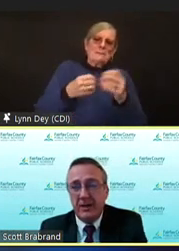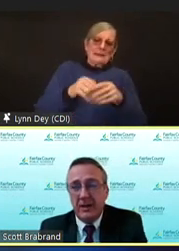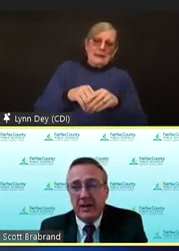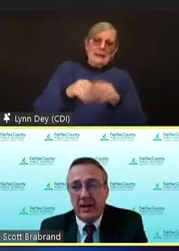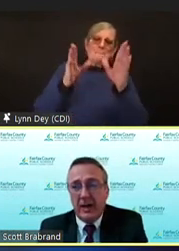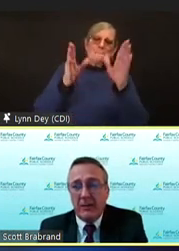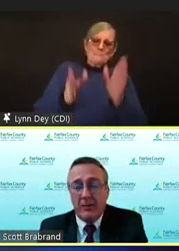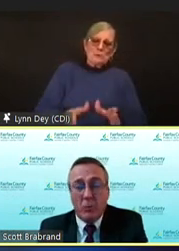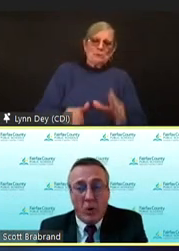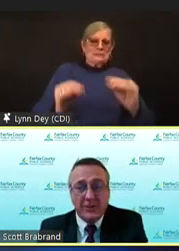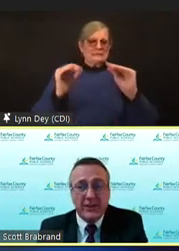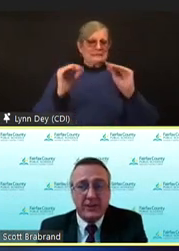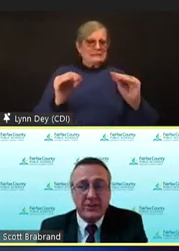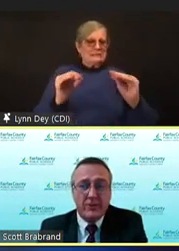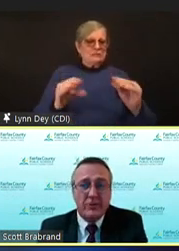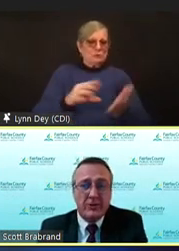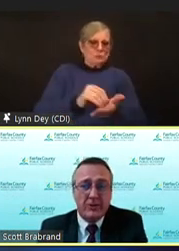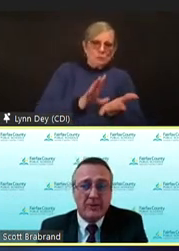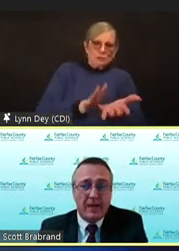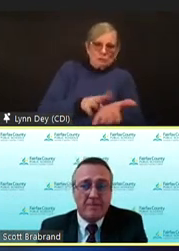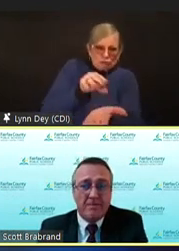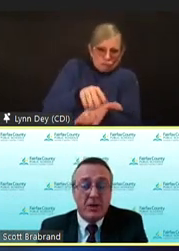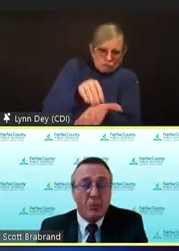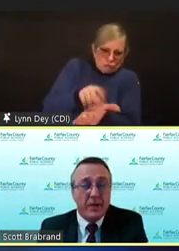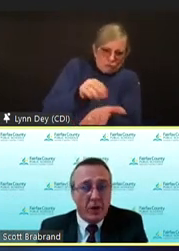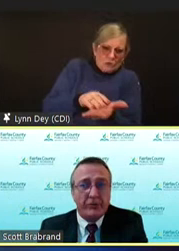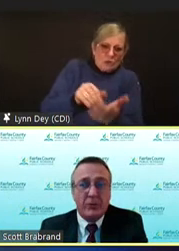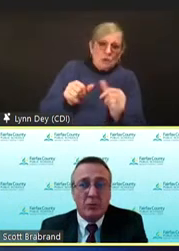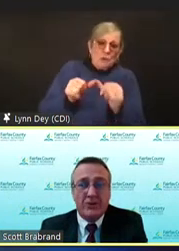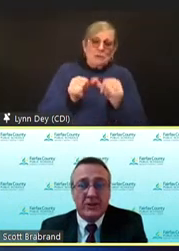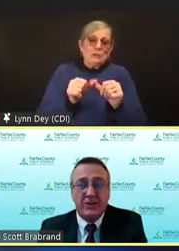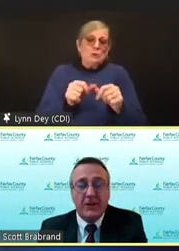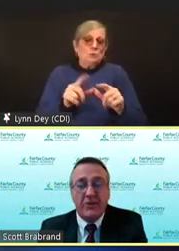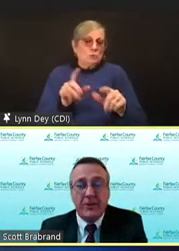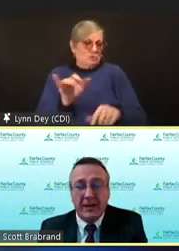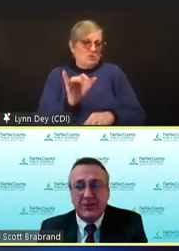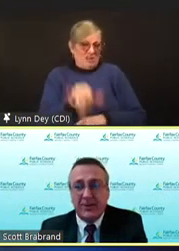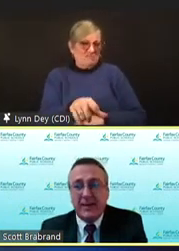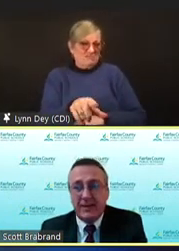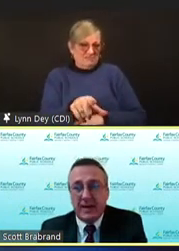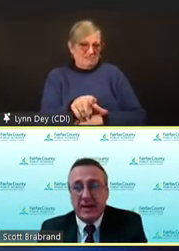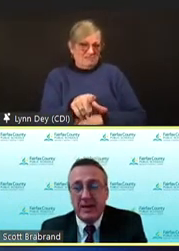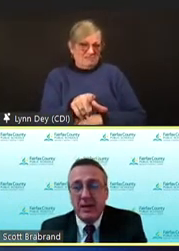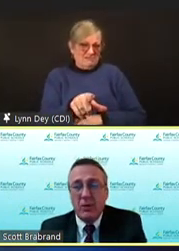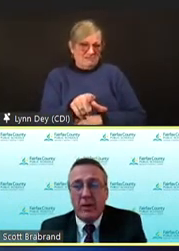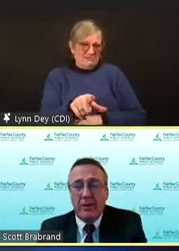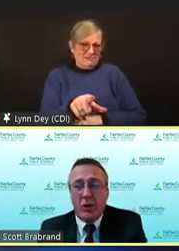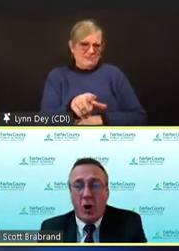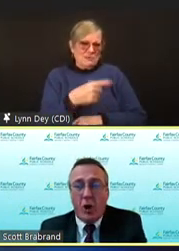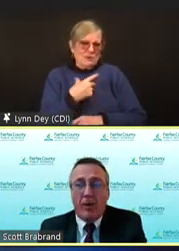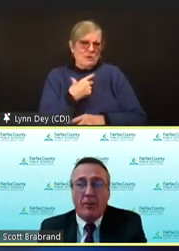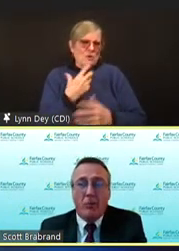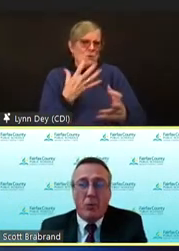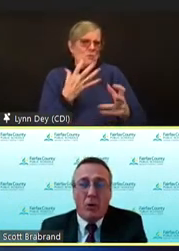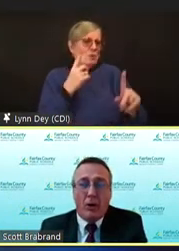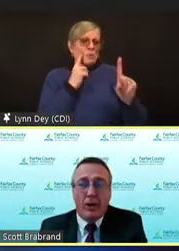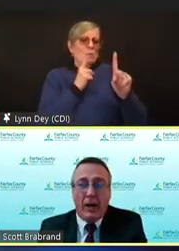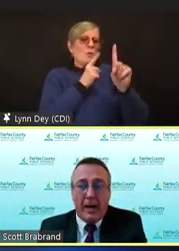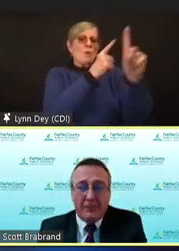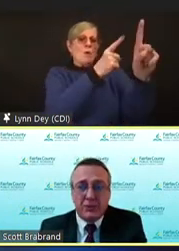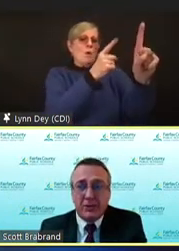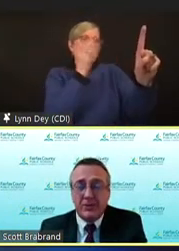students. And we want to continue to do that. We also want to continue to get to that day when there are